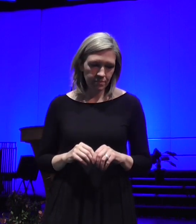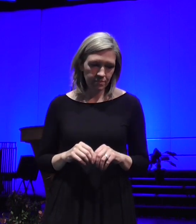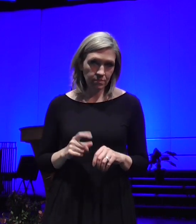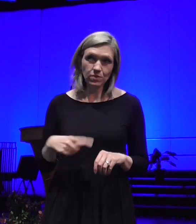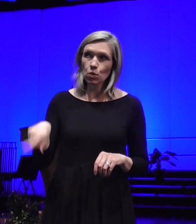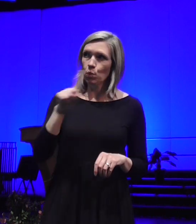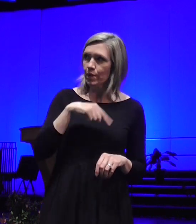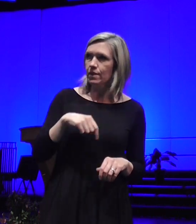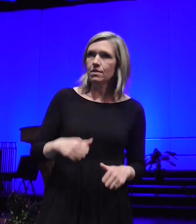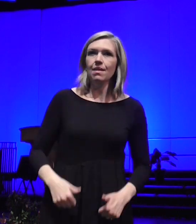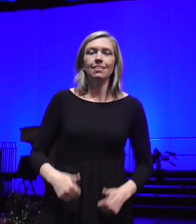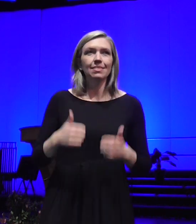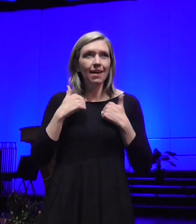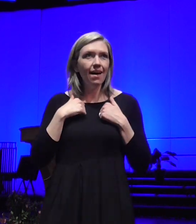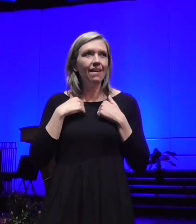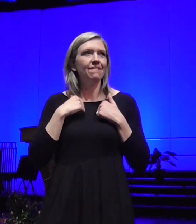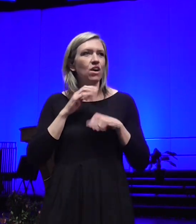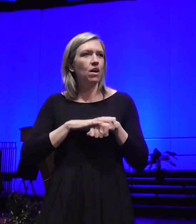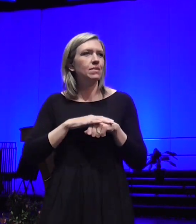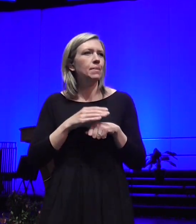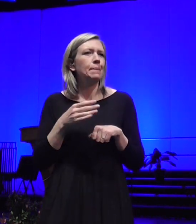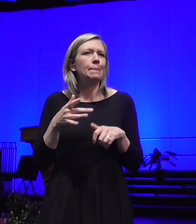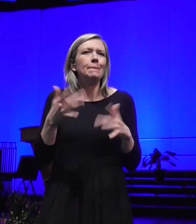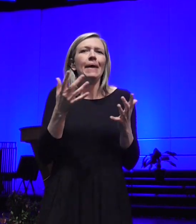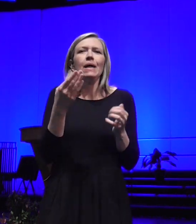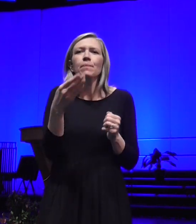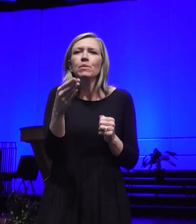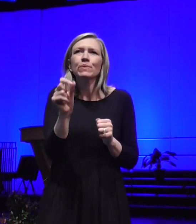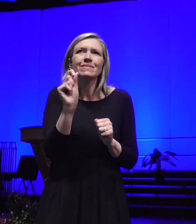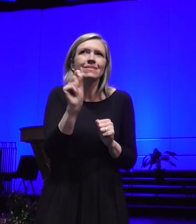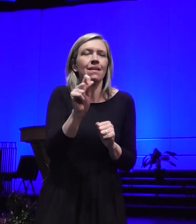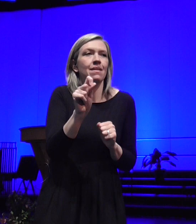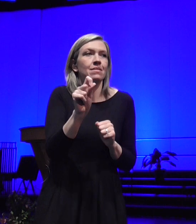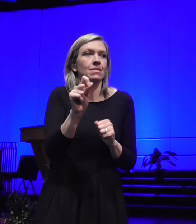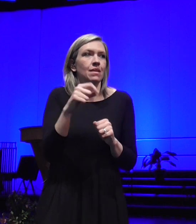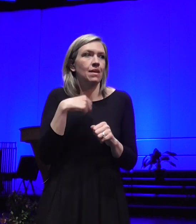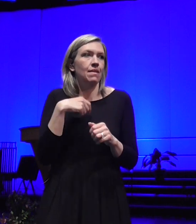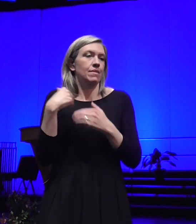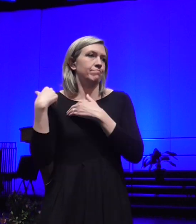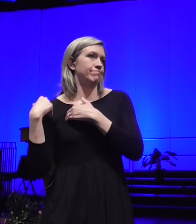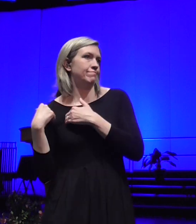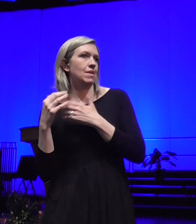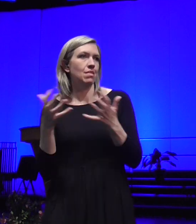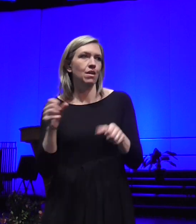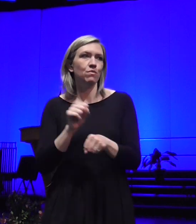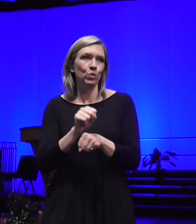We are alive on this pale blue dot with great work to do.